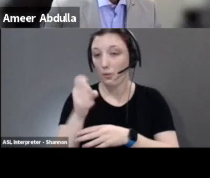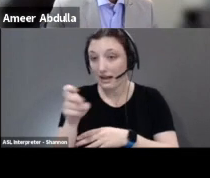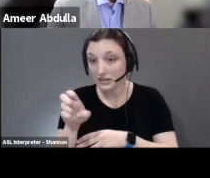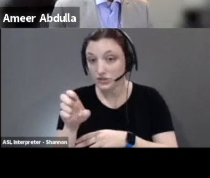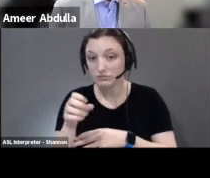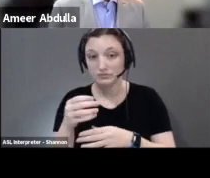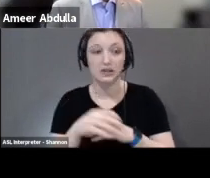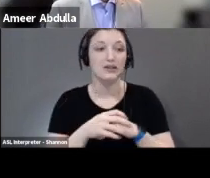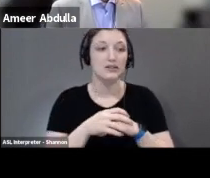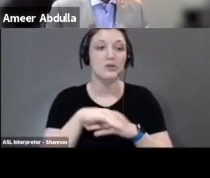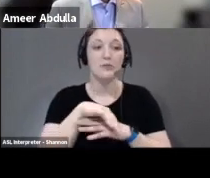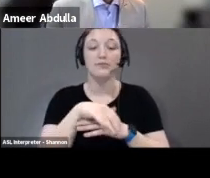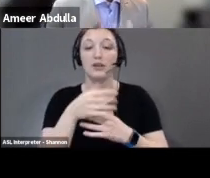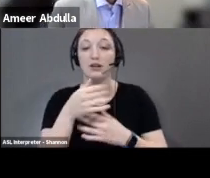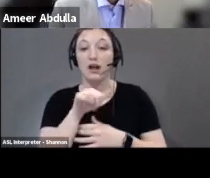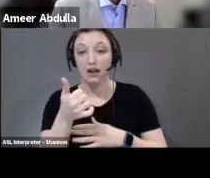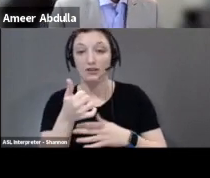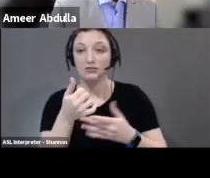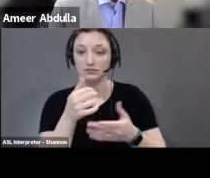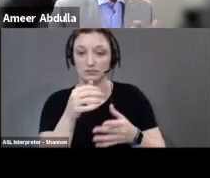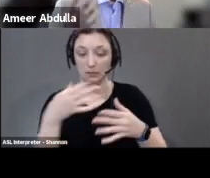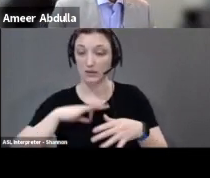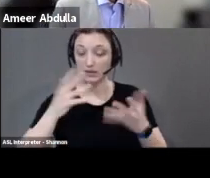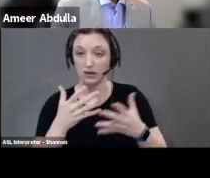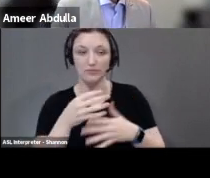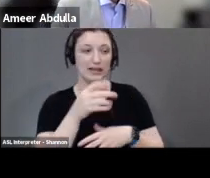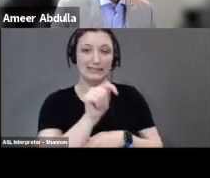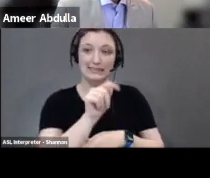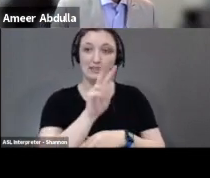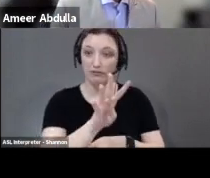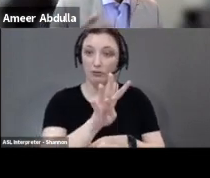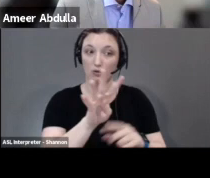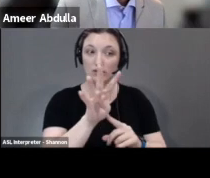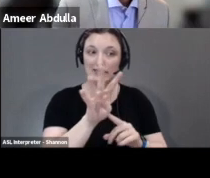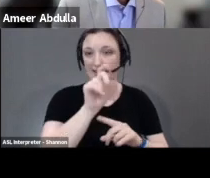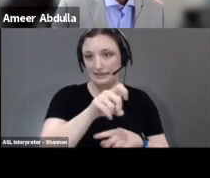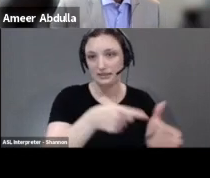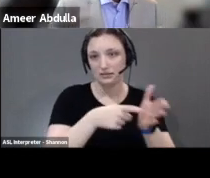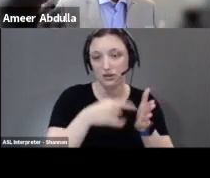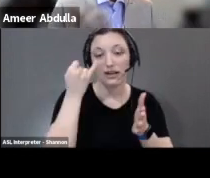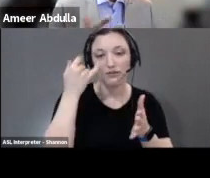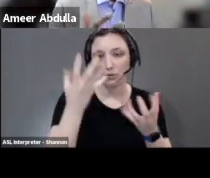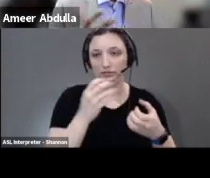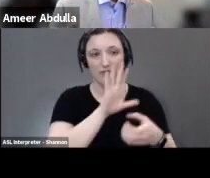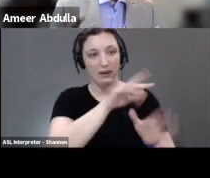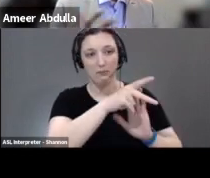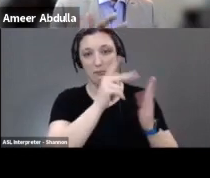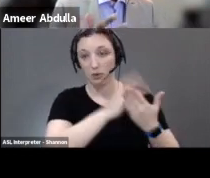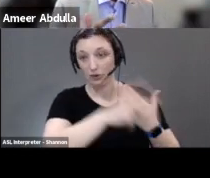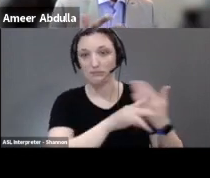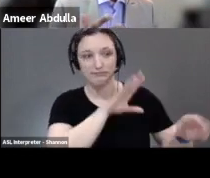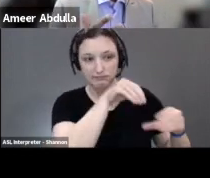T4 salary issued to employees and founders to be able to access that program. Again, it covered, depending on your